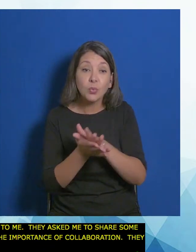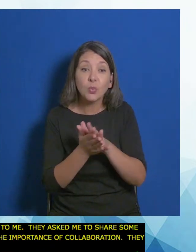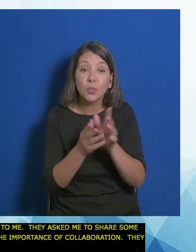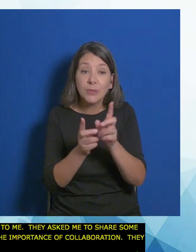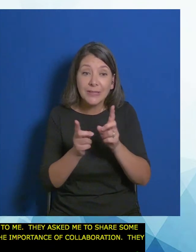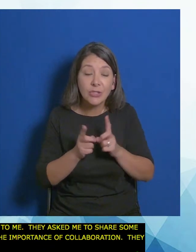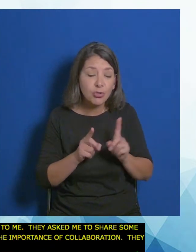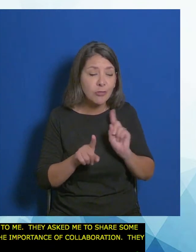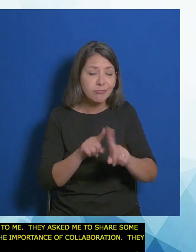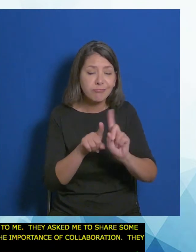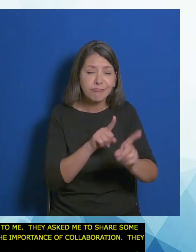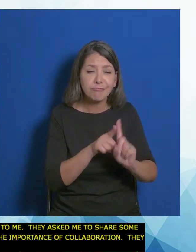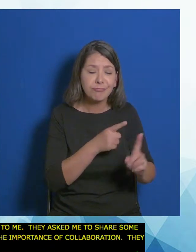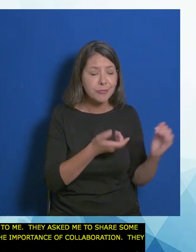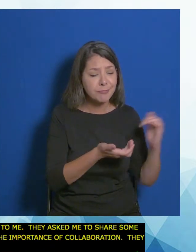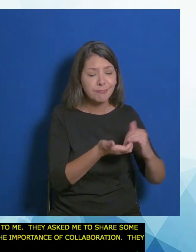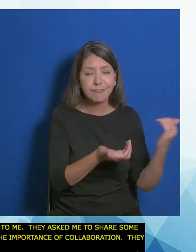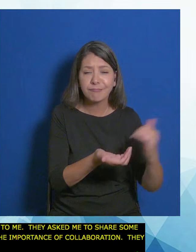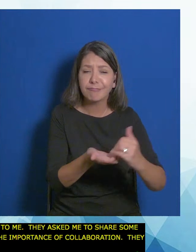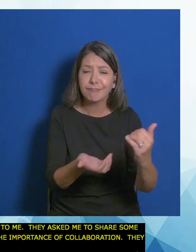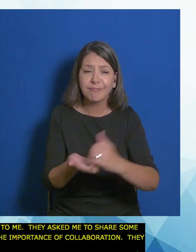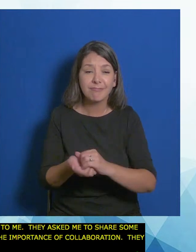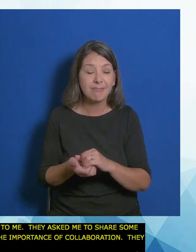districts, with the community,